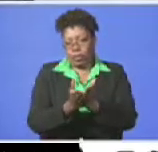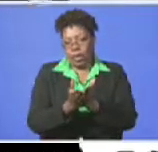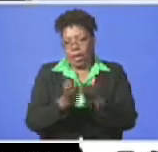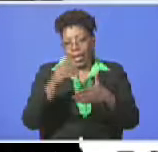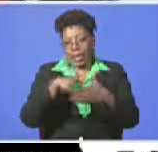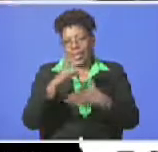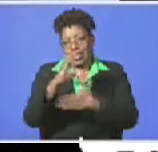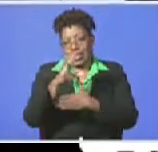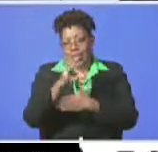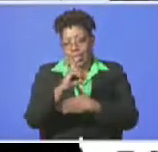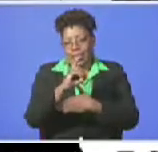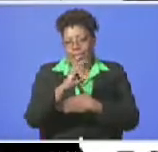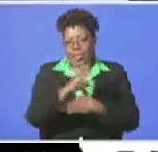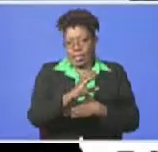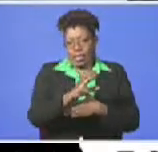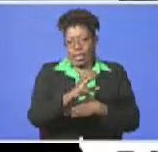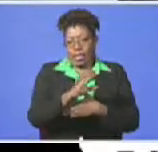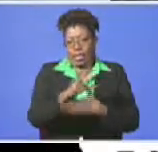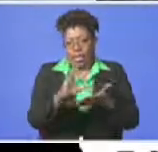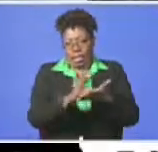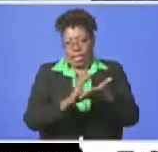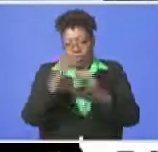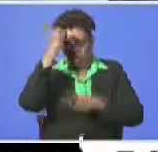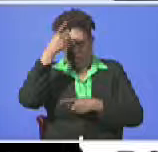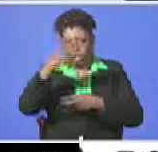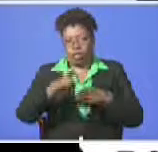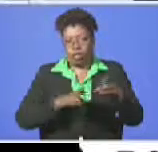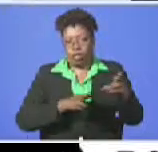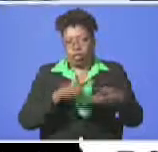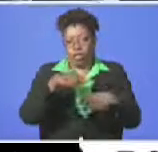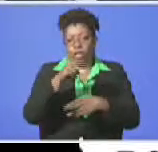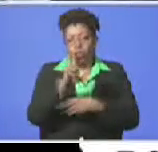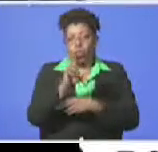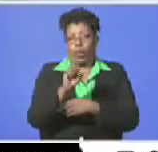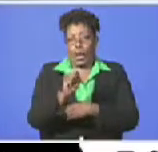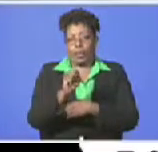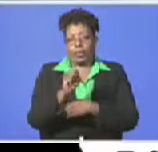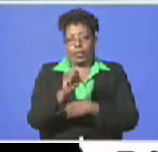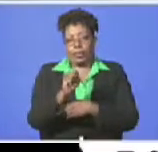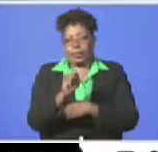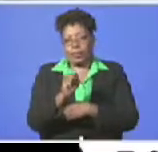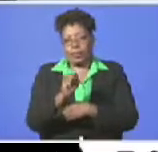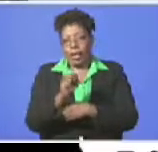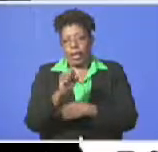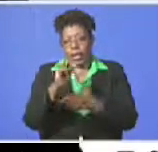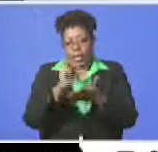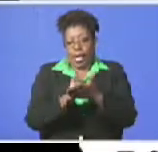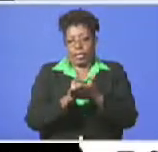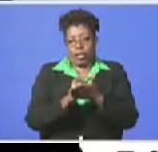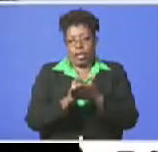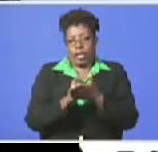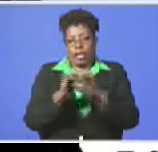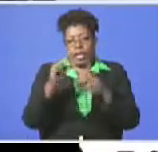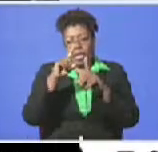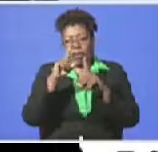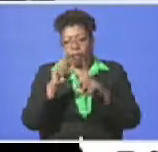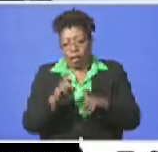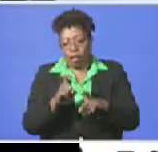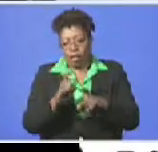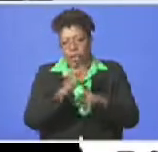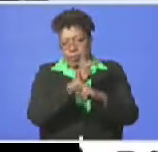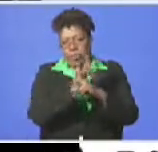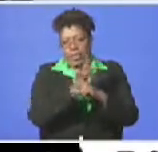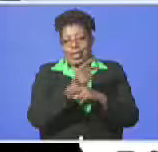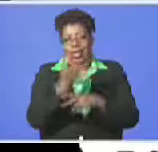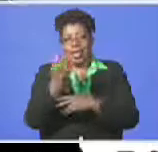CDC. The CDC, the Center for Disease Control in the United States, is the entity that is going to evaluate whether the crew when